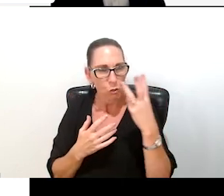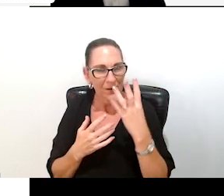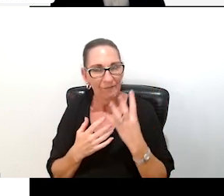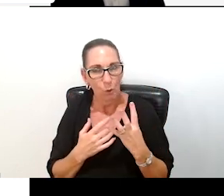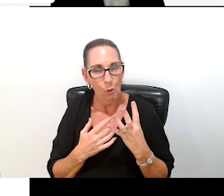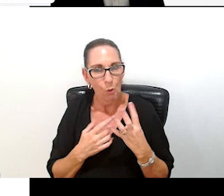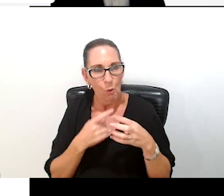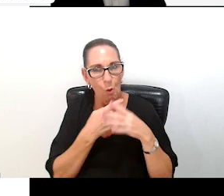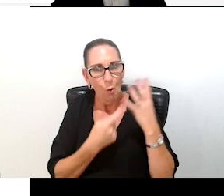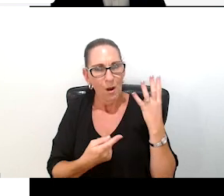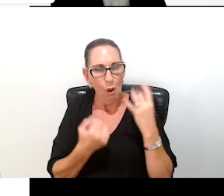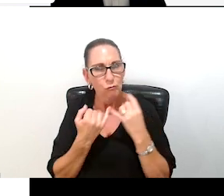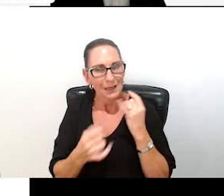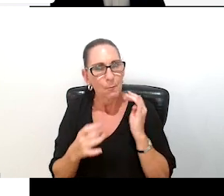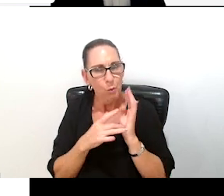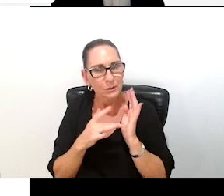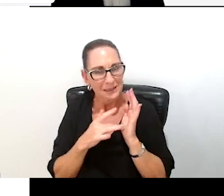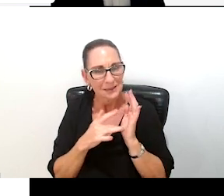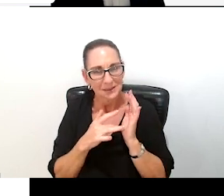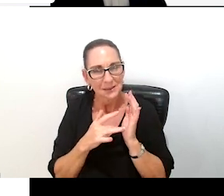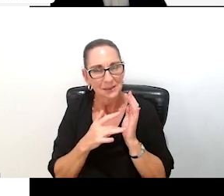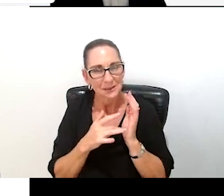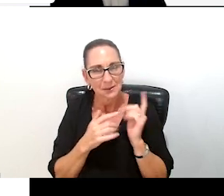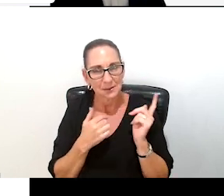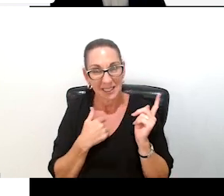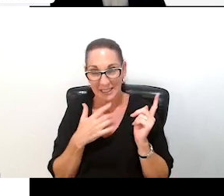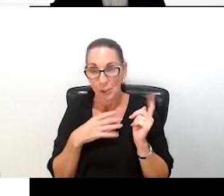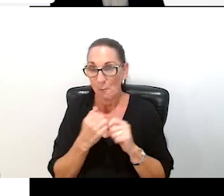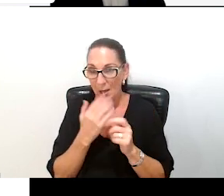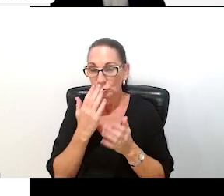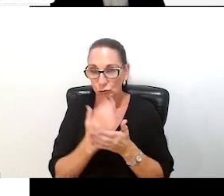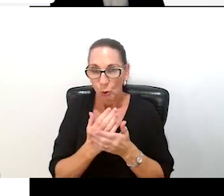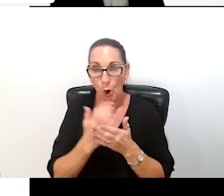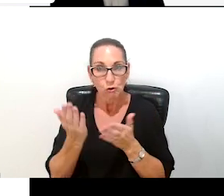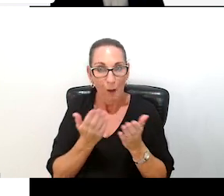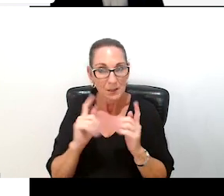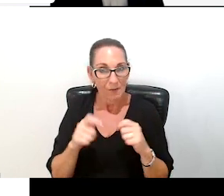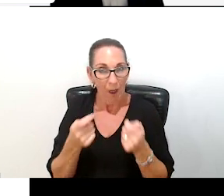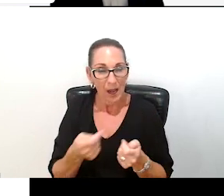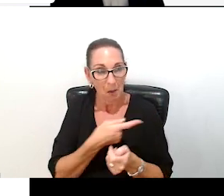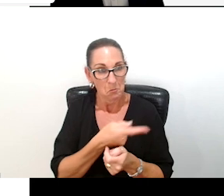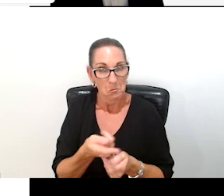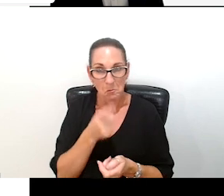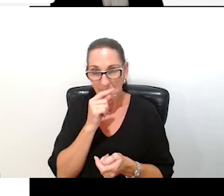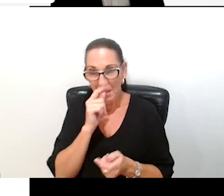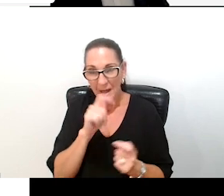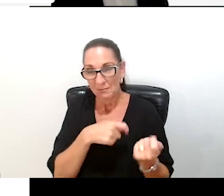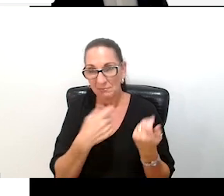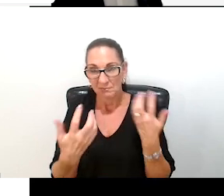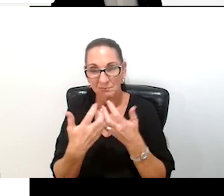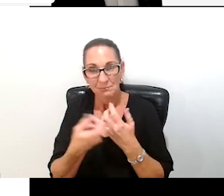4 are very important. We need to ensure that service providers have capacity to meet the needs of people